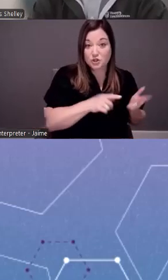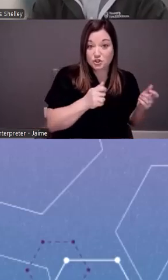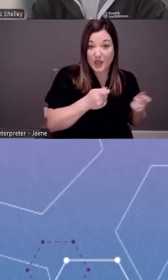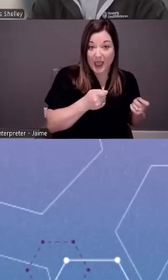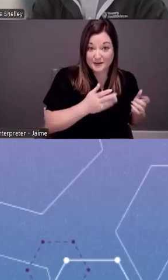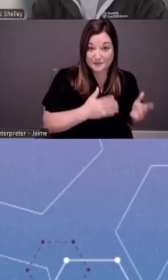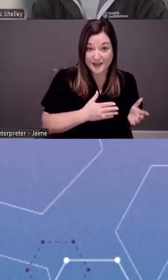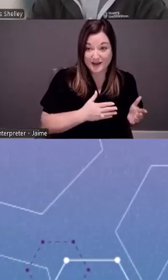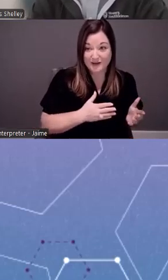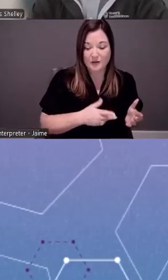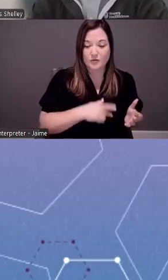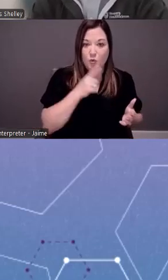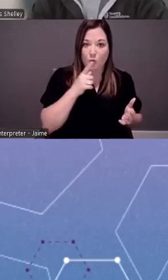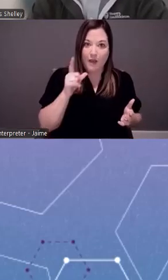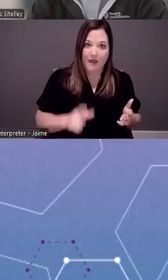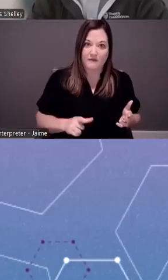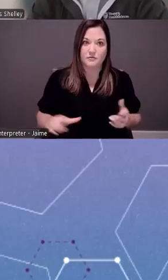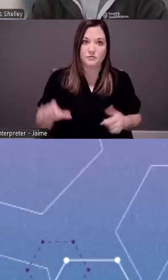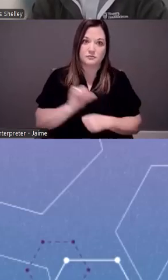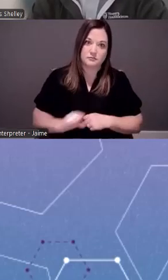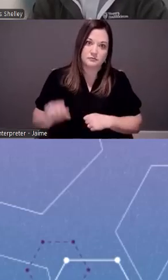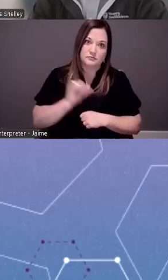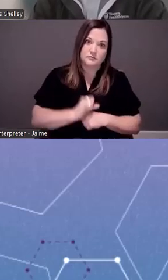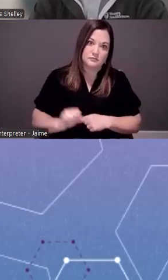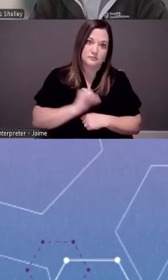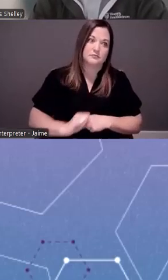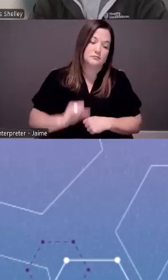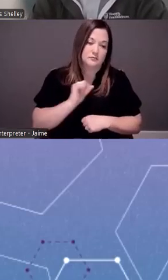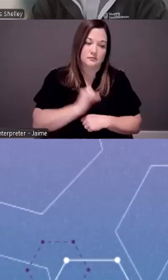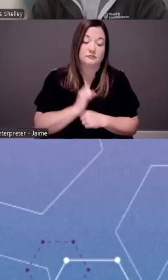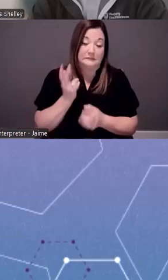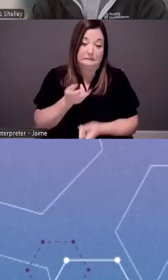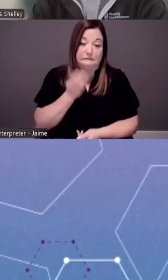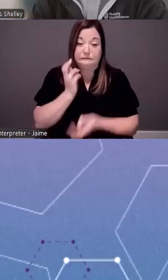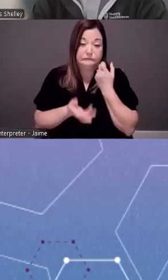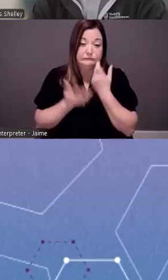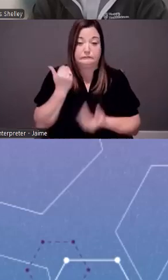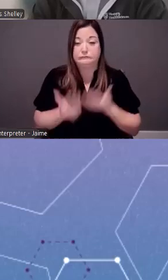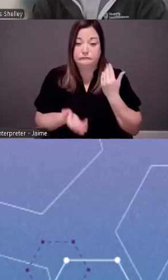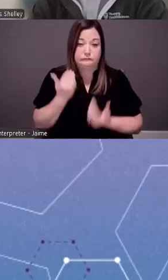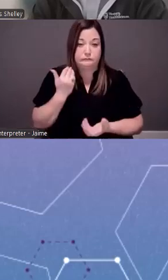forego the tedious work of trying to manually dig through databases to find